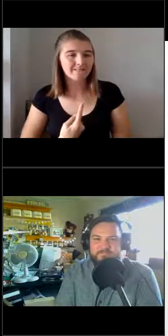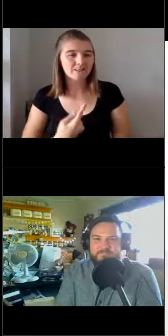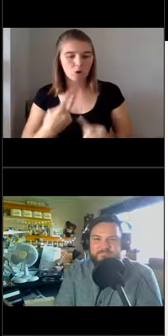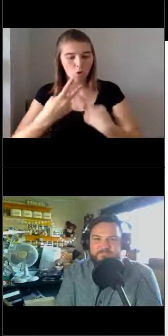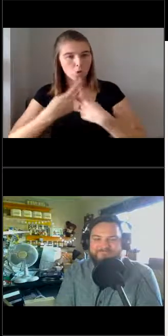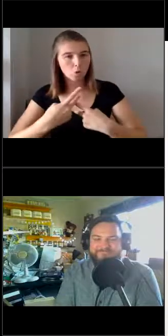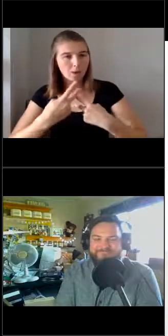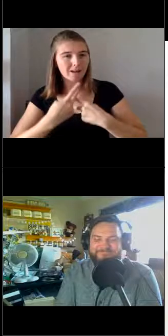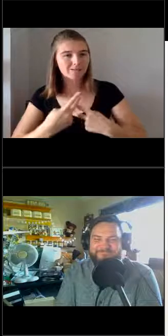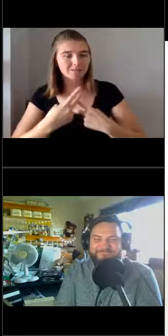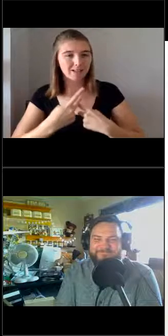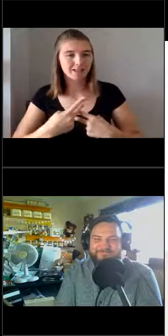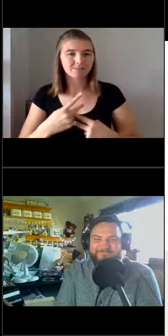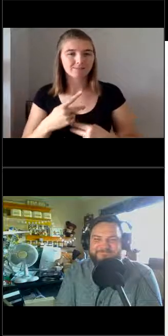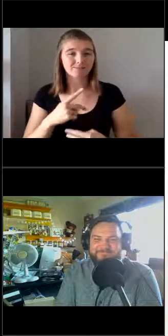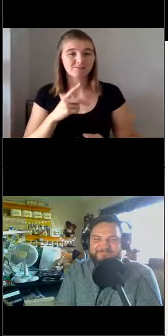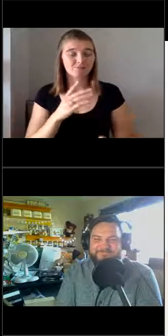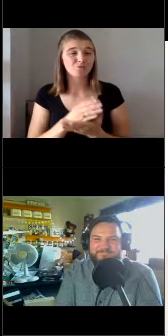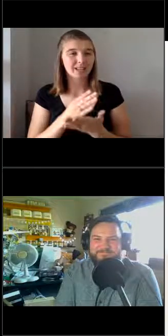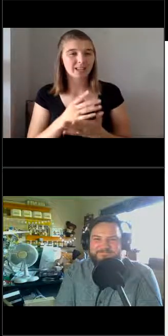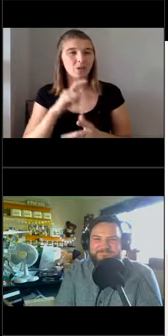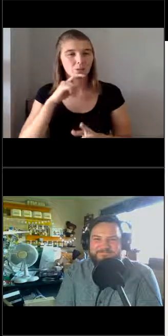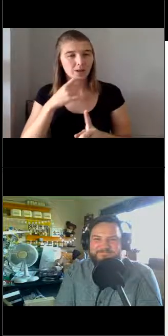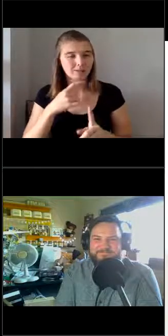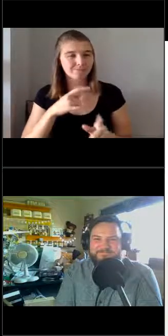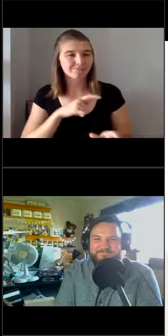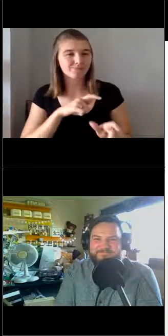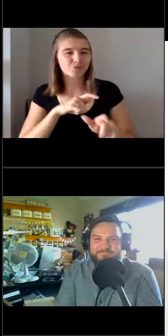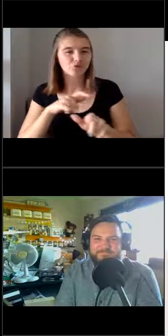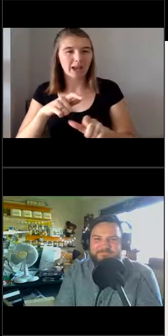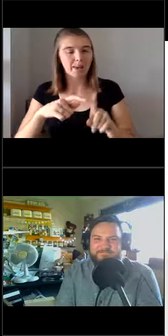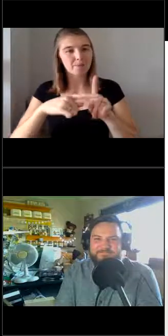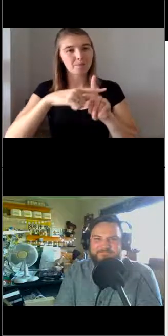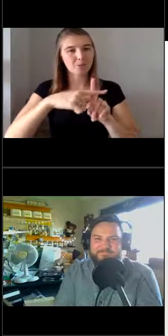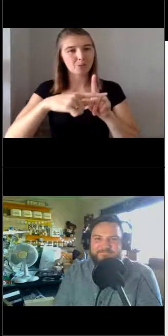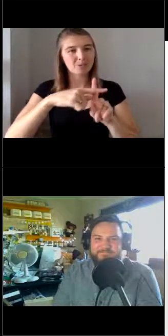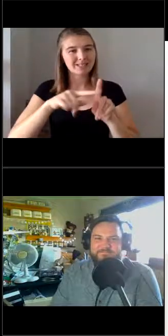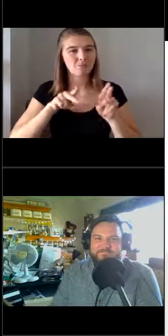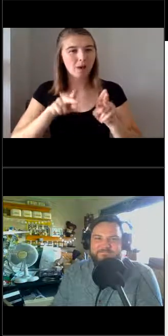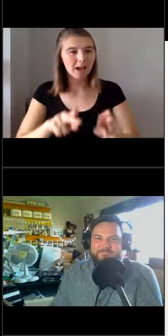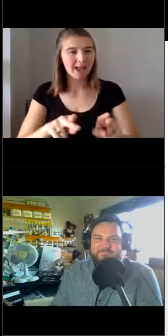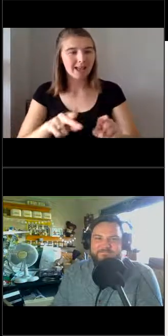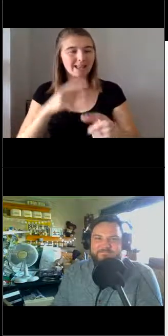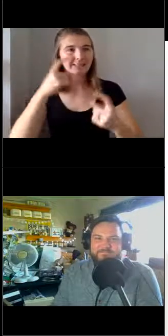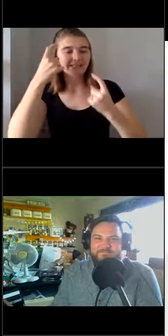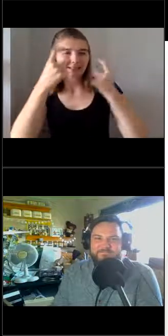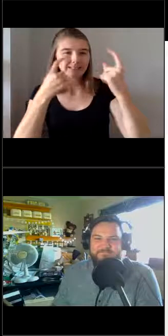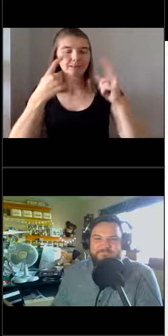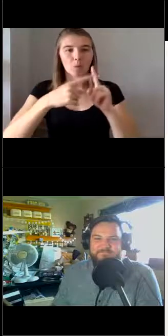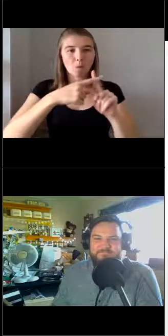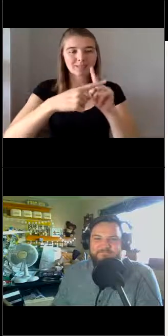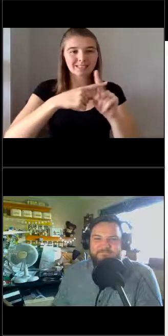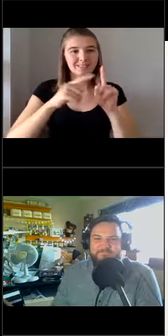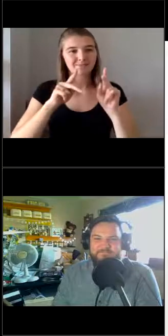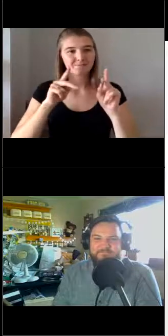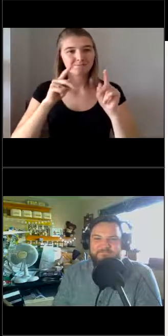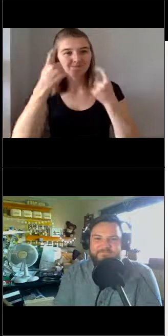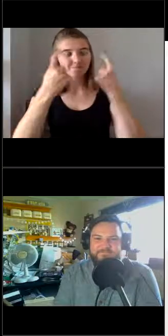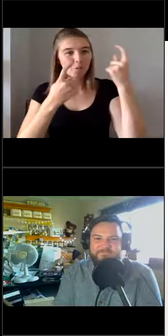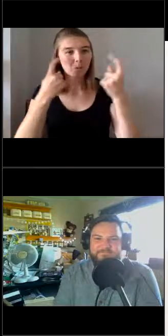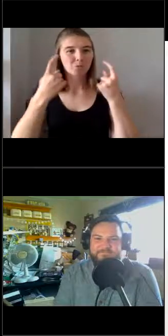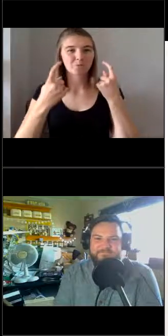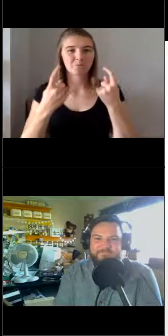end. And if you keep like a positive thinking, you'll be able to, you know, look